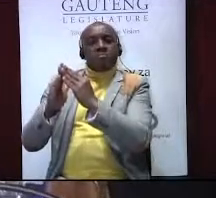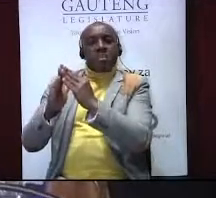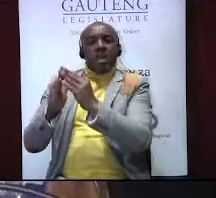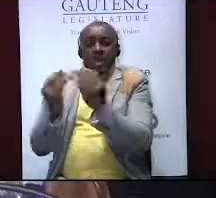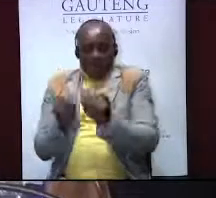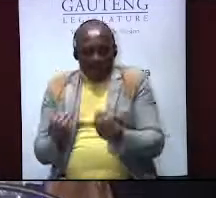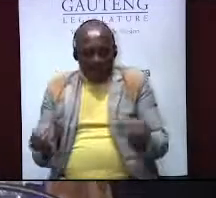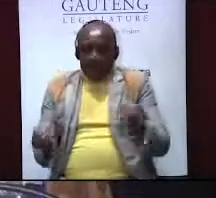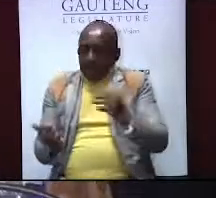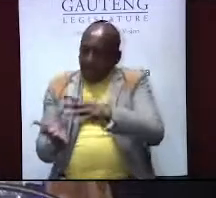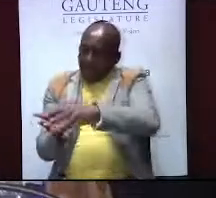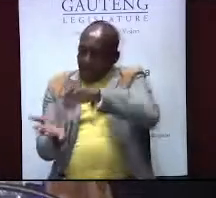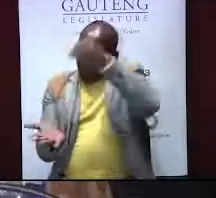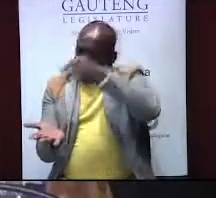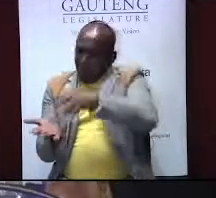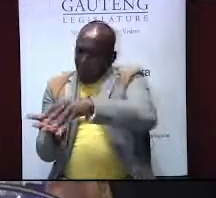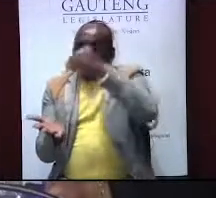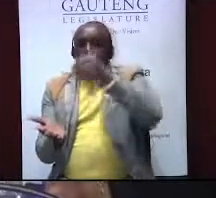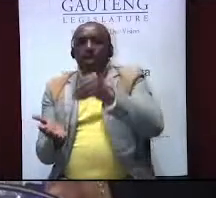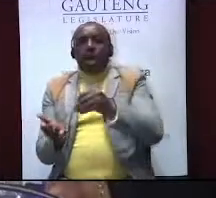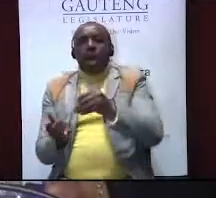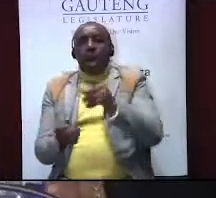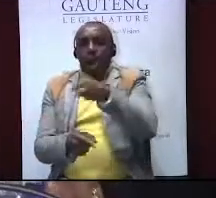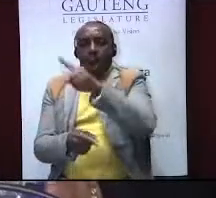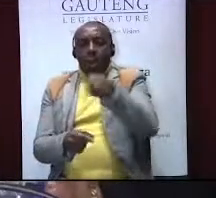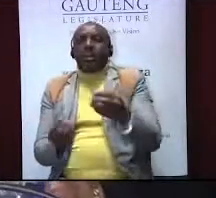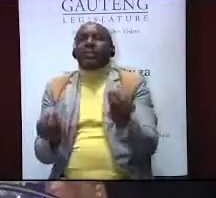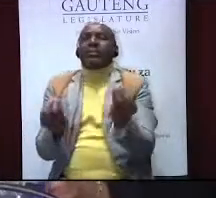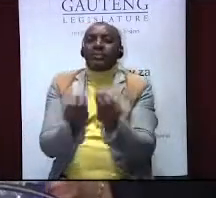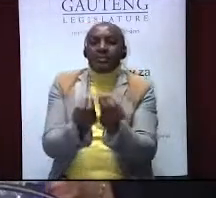Children are copying wrong things.